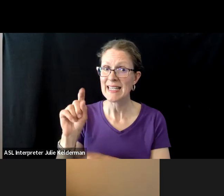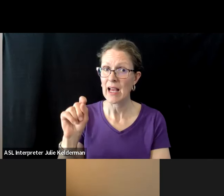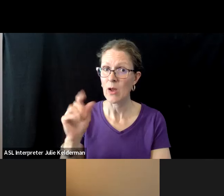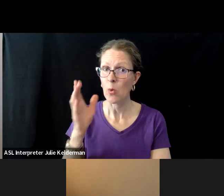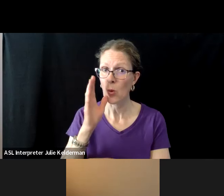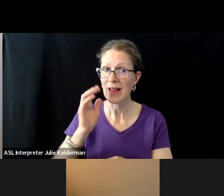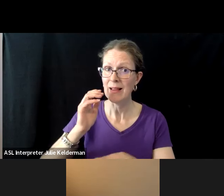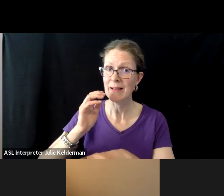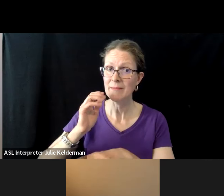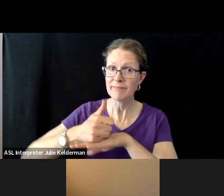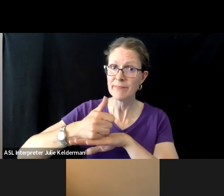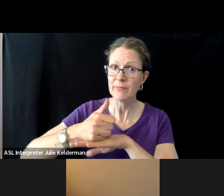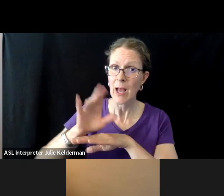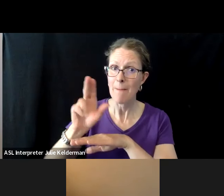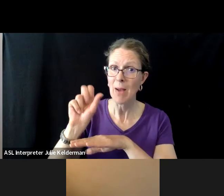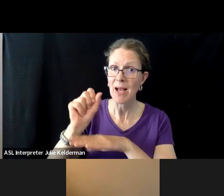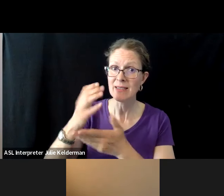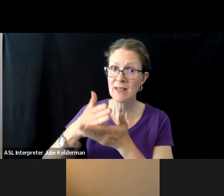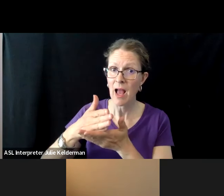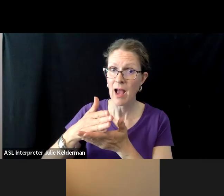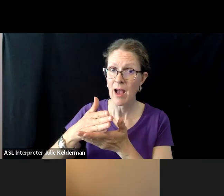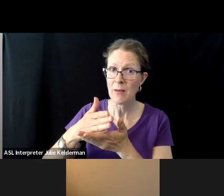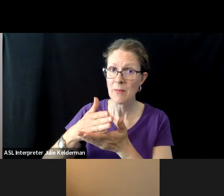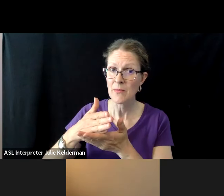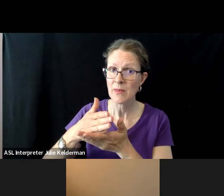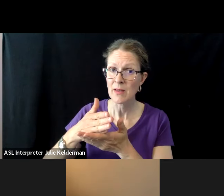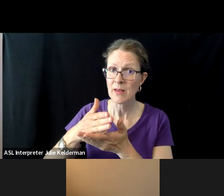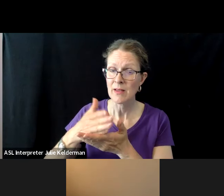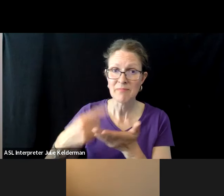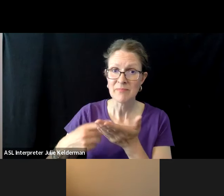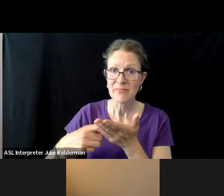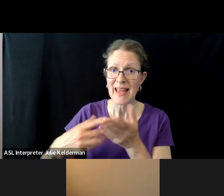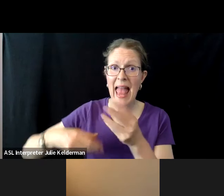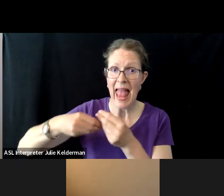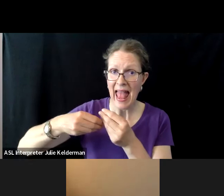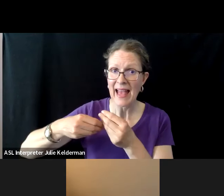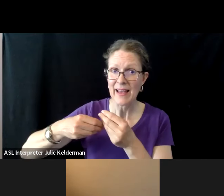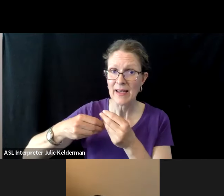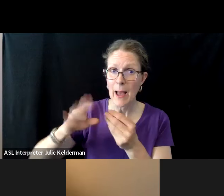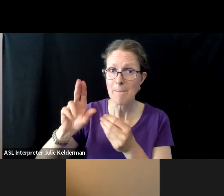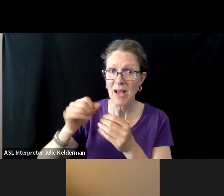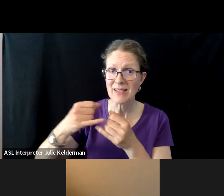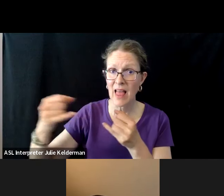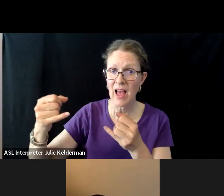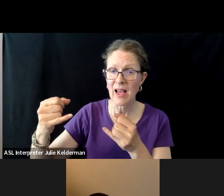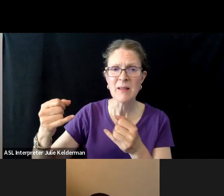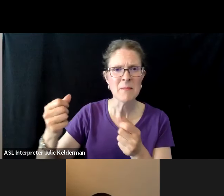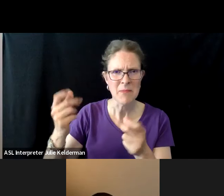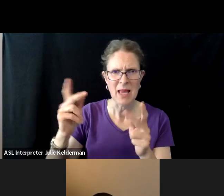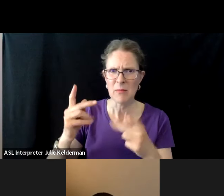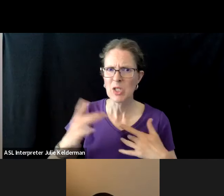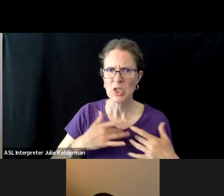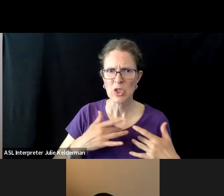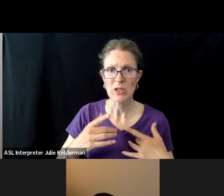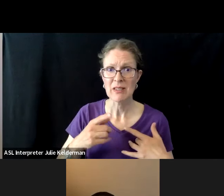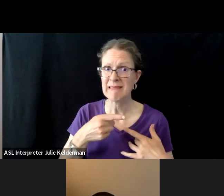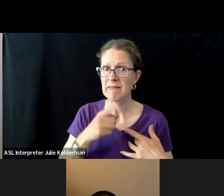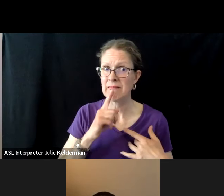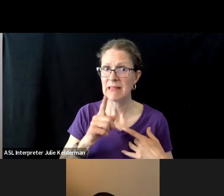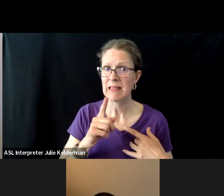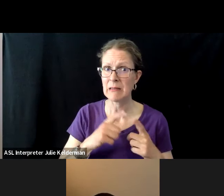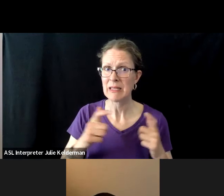in? As a discussion of adding a route here? I mean, I think a lot of people are concerned. It is a very large, you